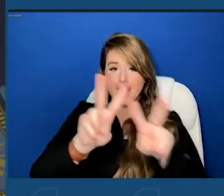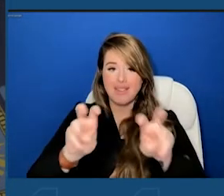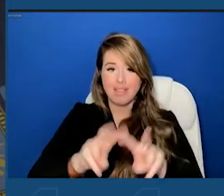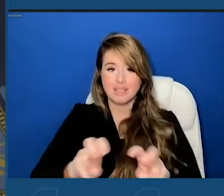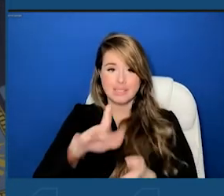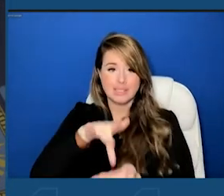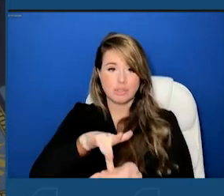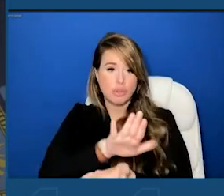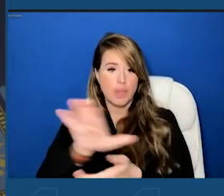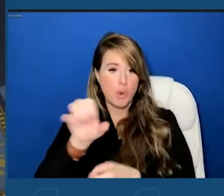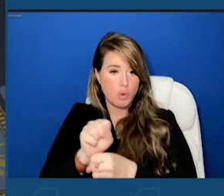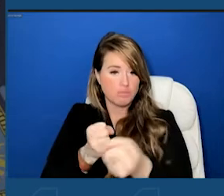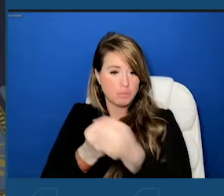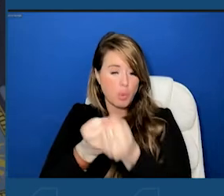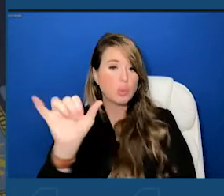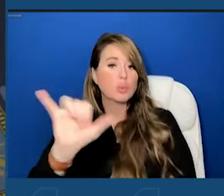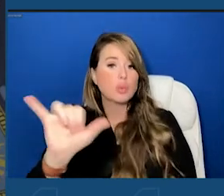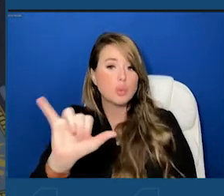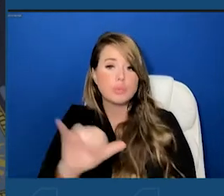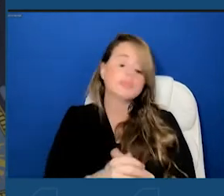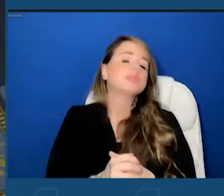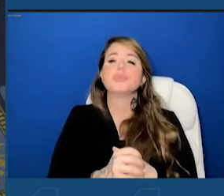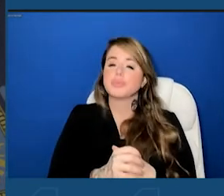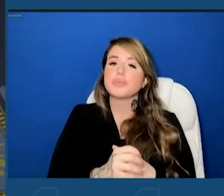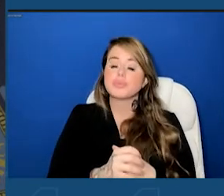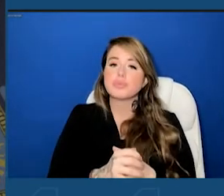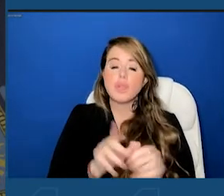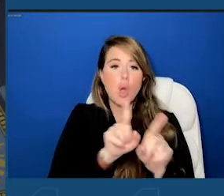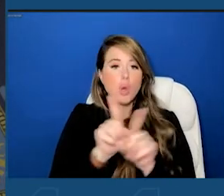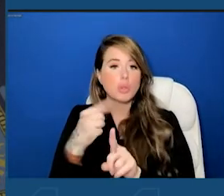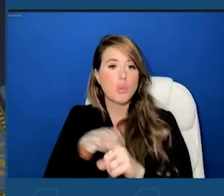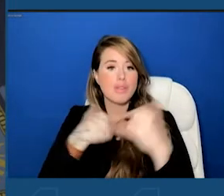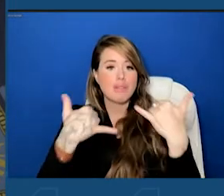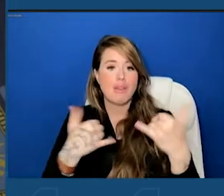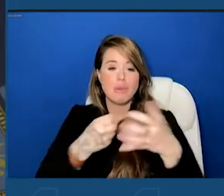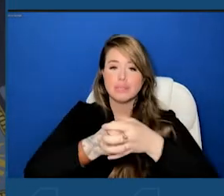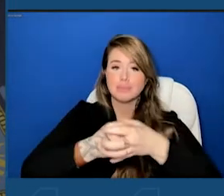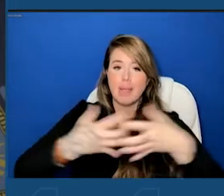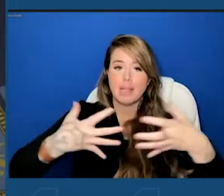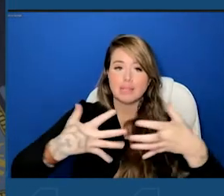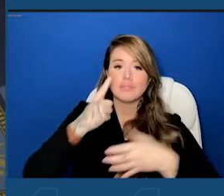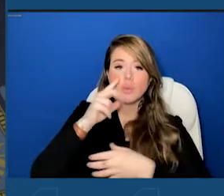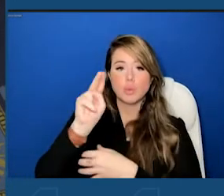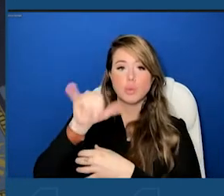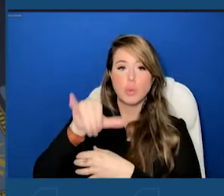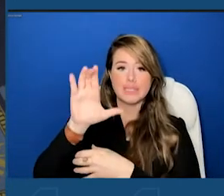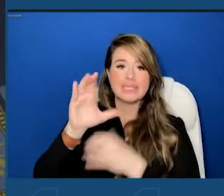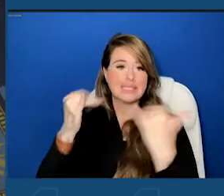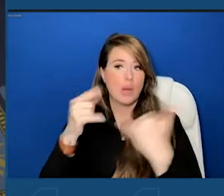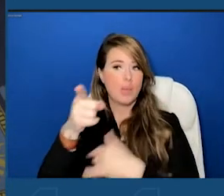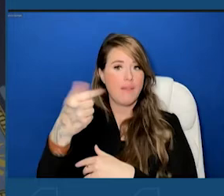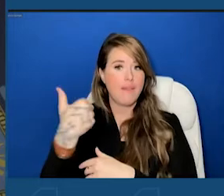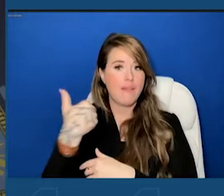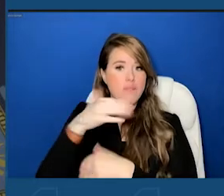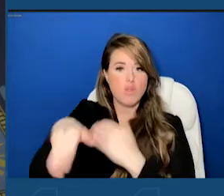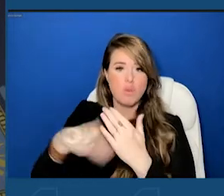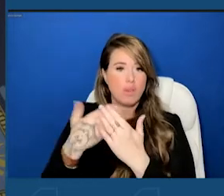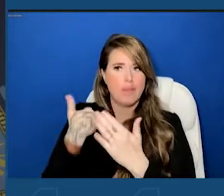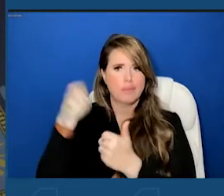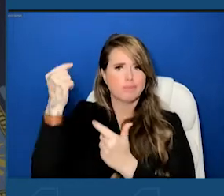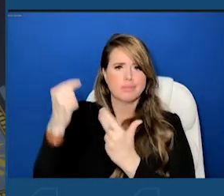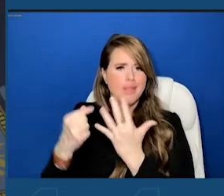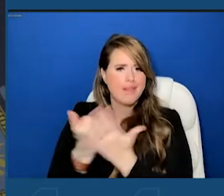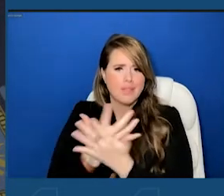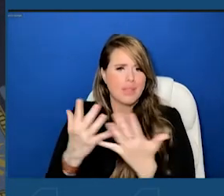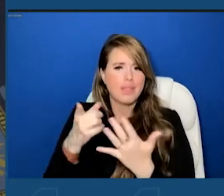well. So we're also expanding this network to New York City. Now everybody's in New York City, they've got everything, right? Well, they